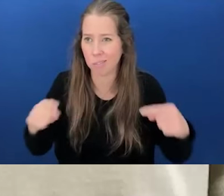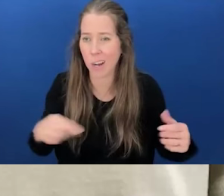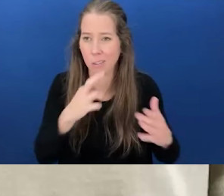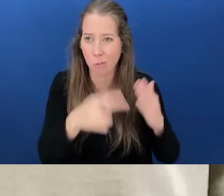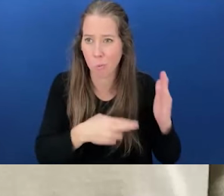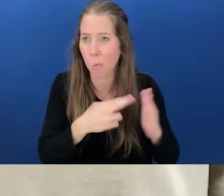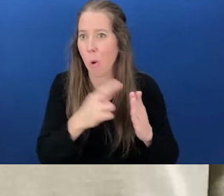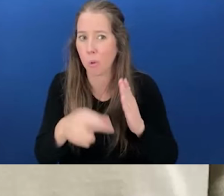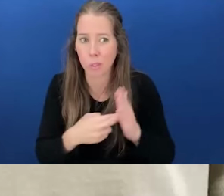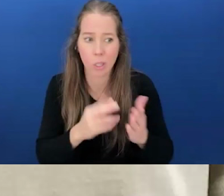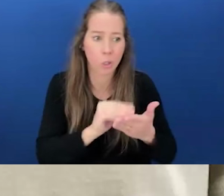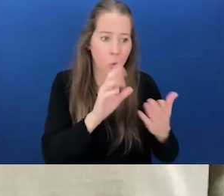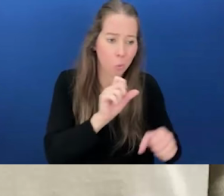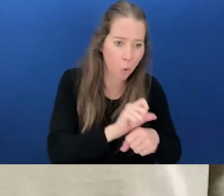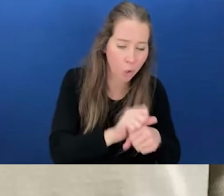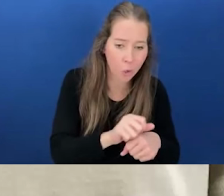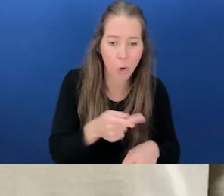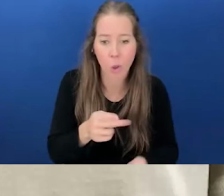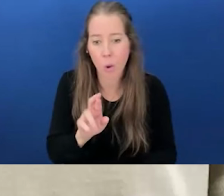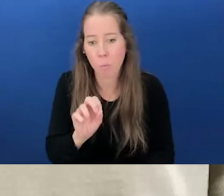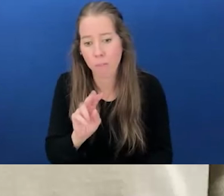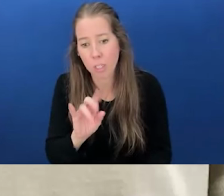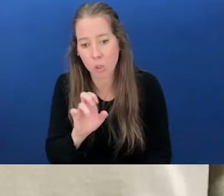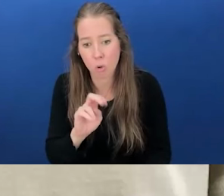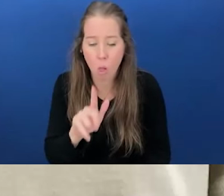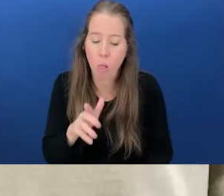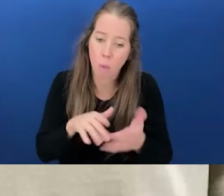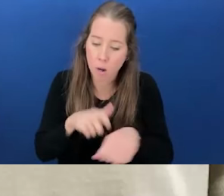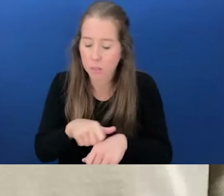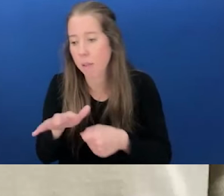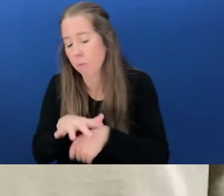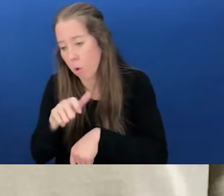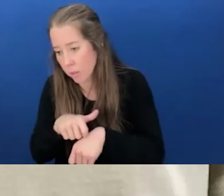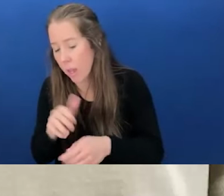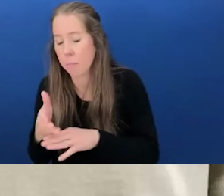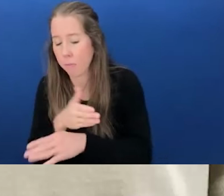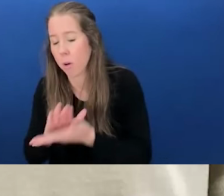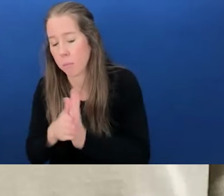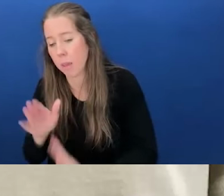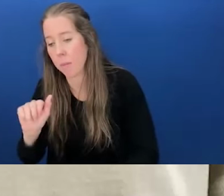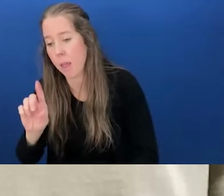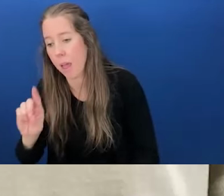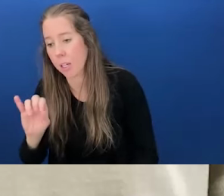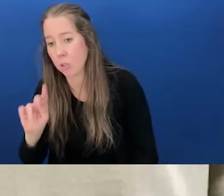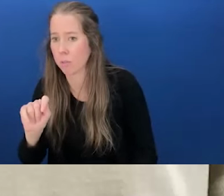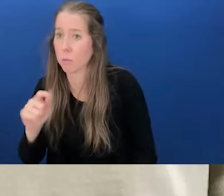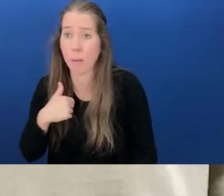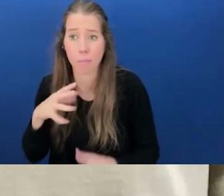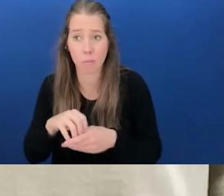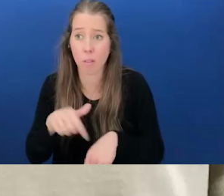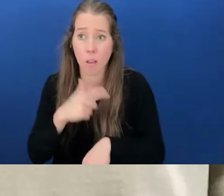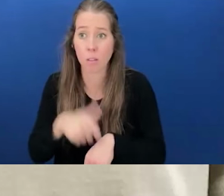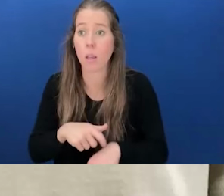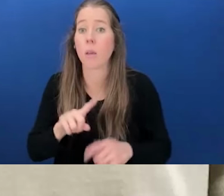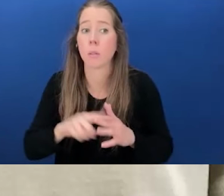provisional to part-time, and then full-time classified before I became adjunct. So I've been around for quite some time. Started off at